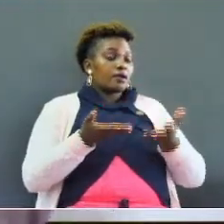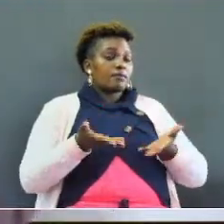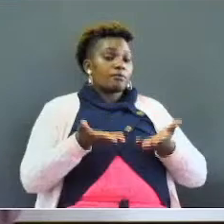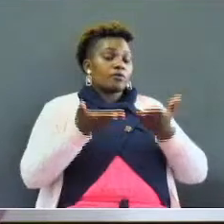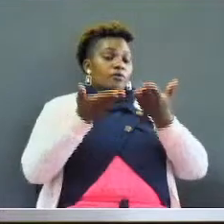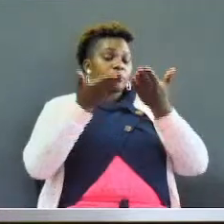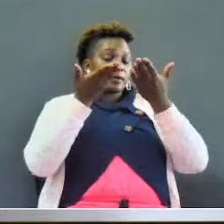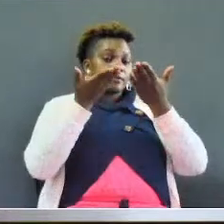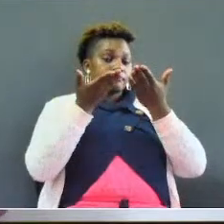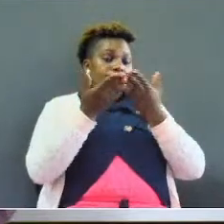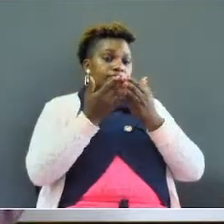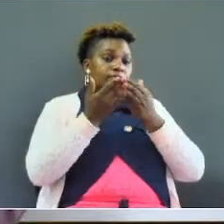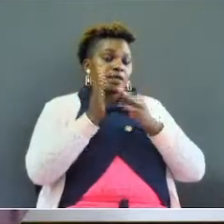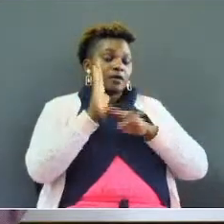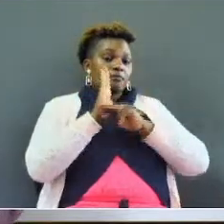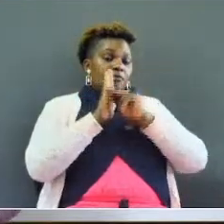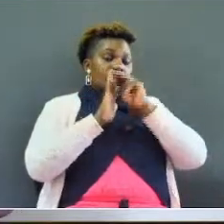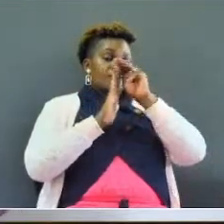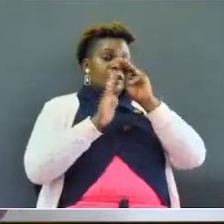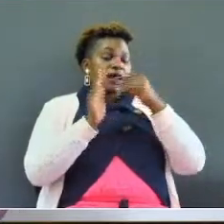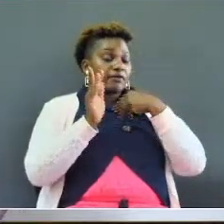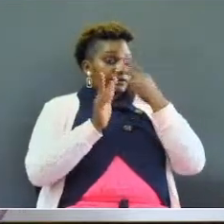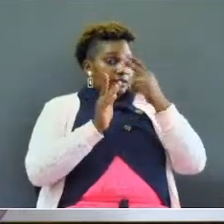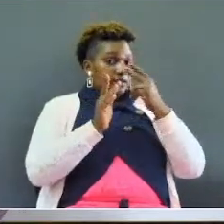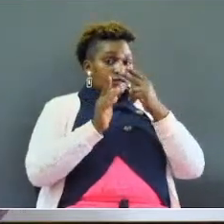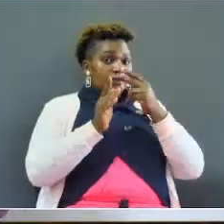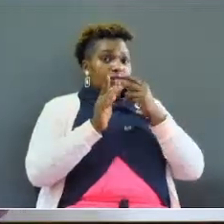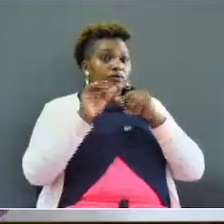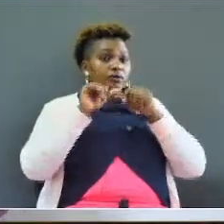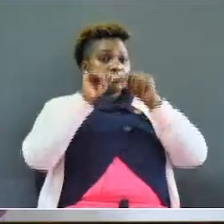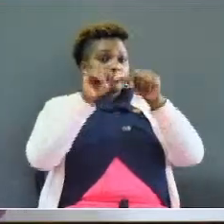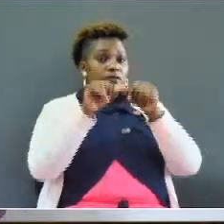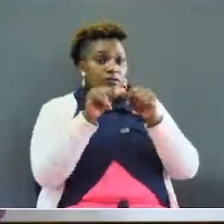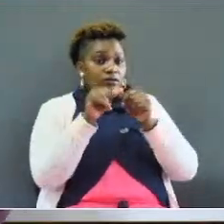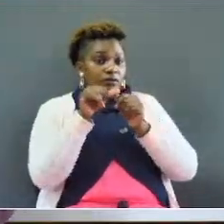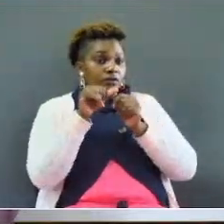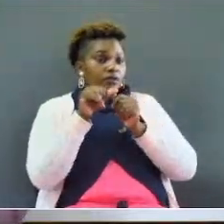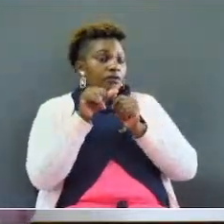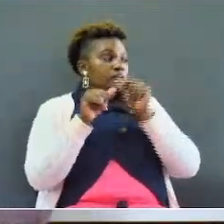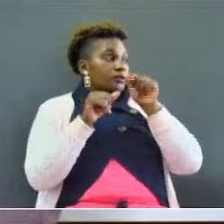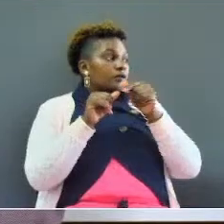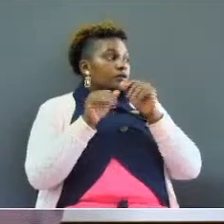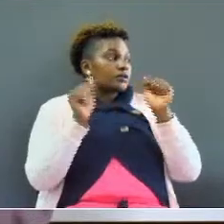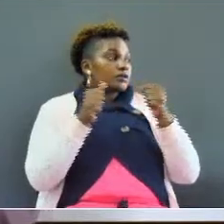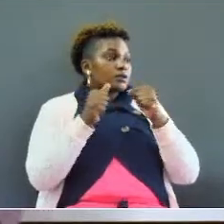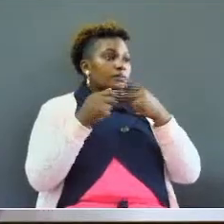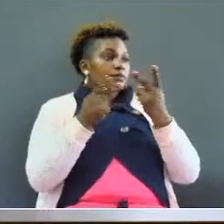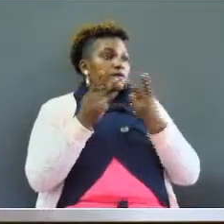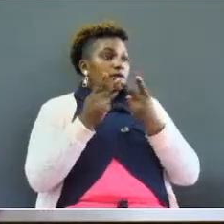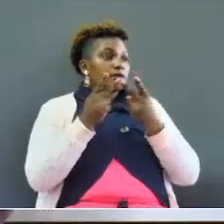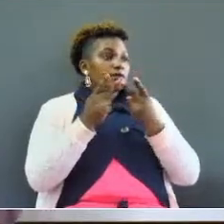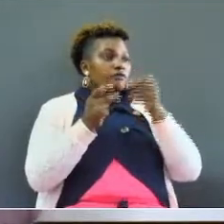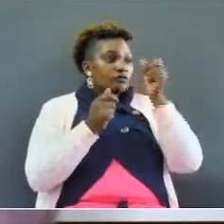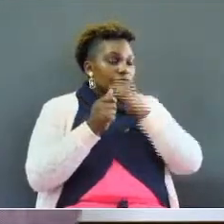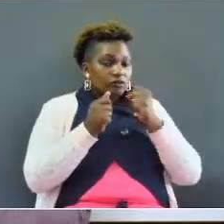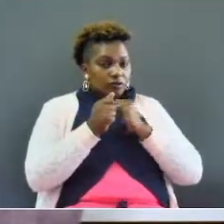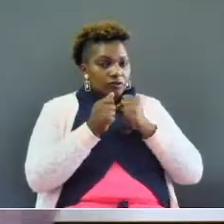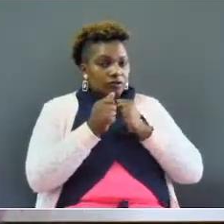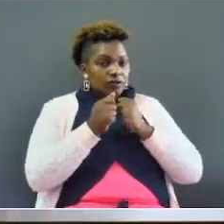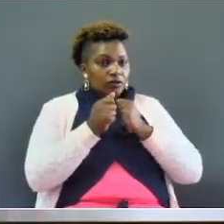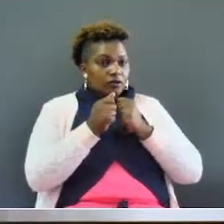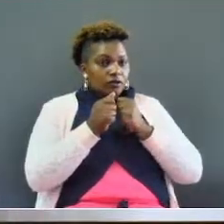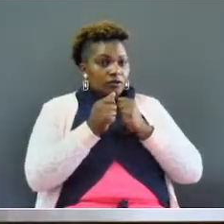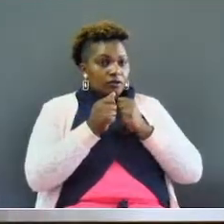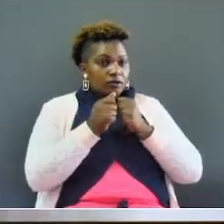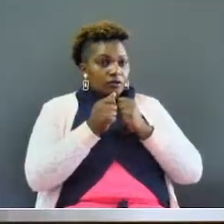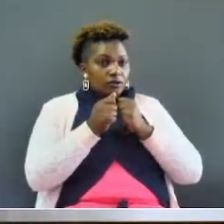improvement as we have continued. And I think this is the safest, even for the seniors. I'm proud to say